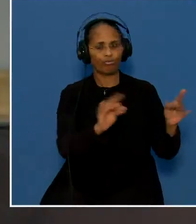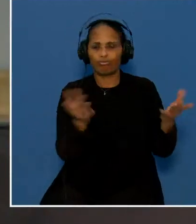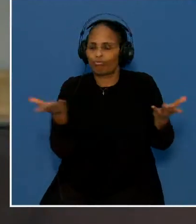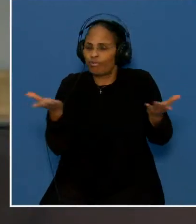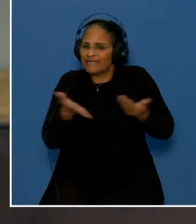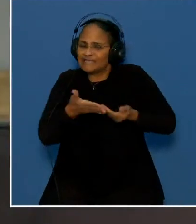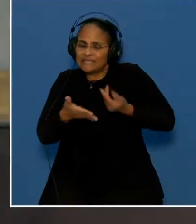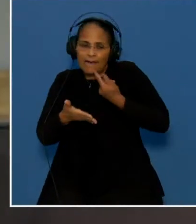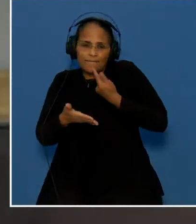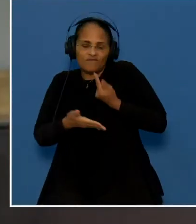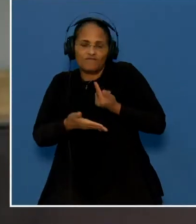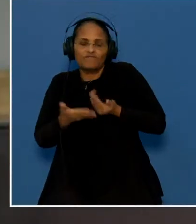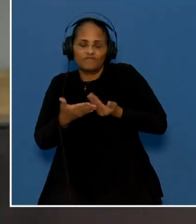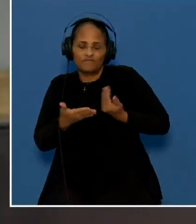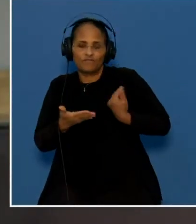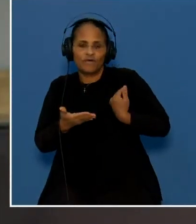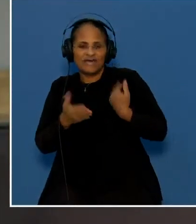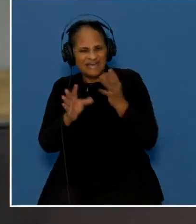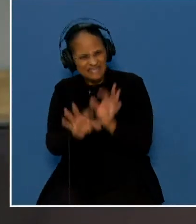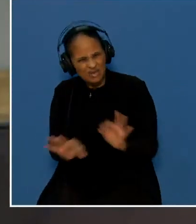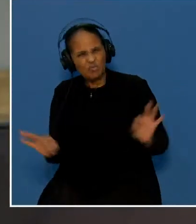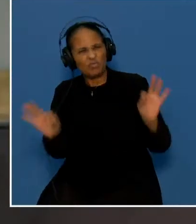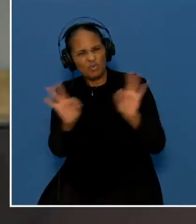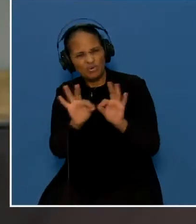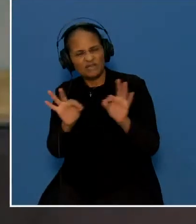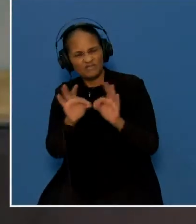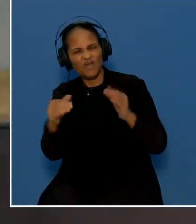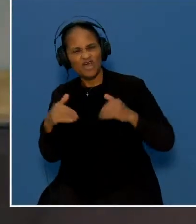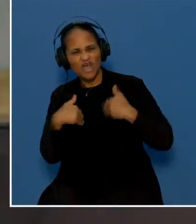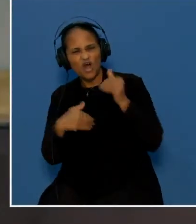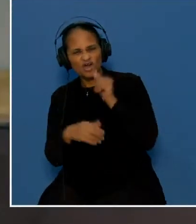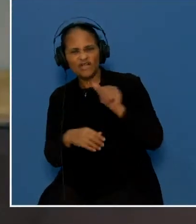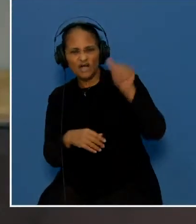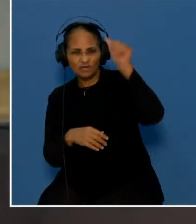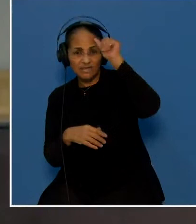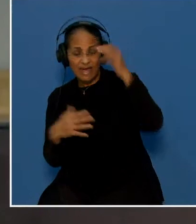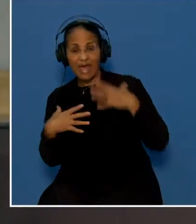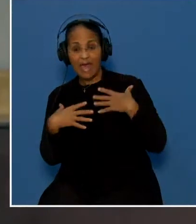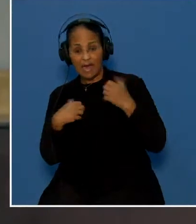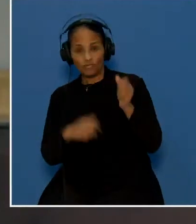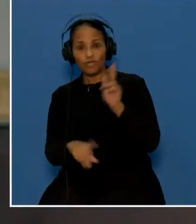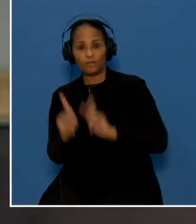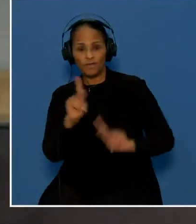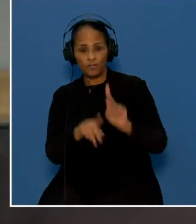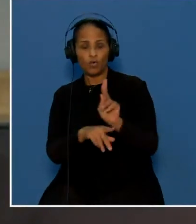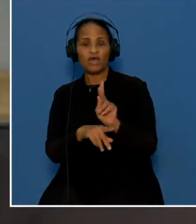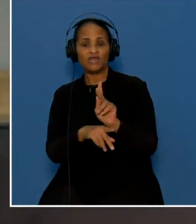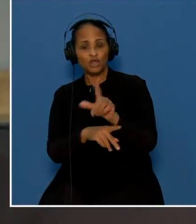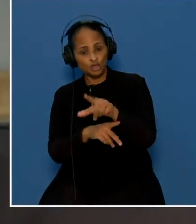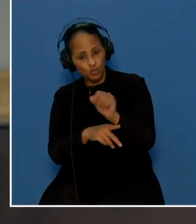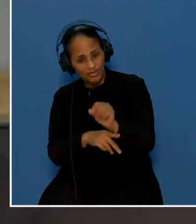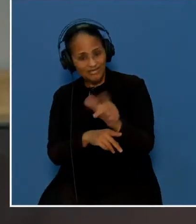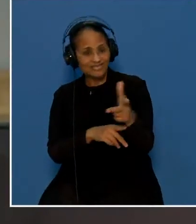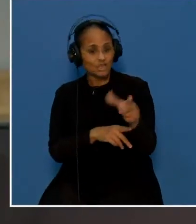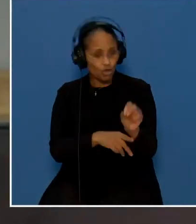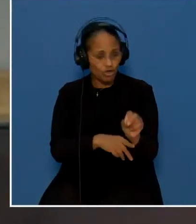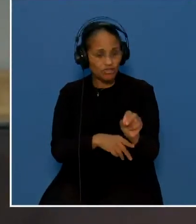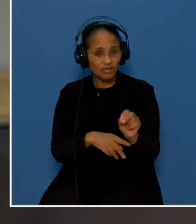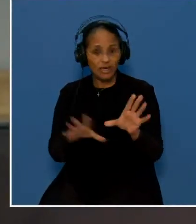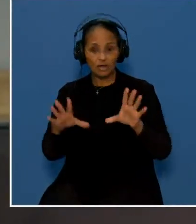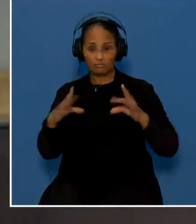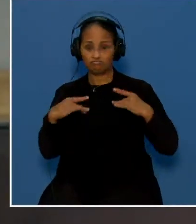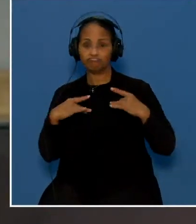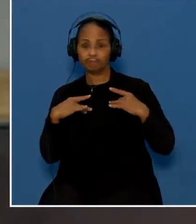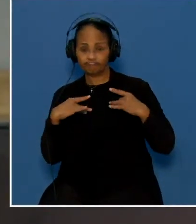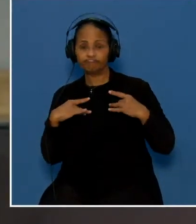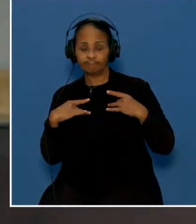said before, it is so important for young adults to realize that even healthy people in their 20s and 30s can catch the